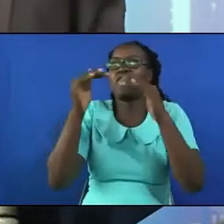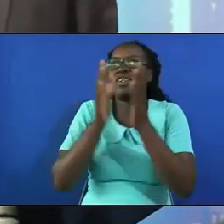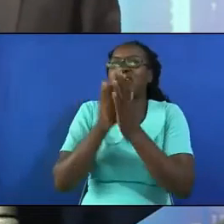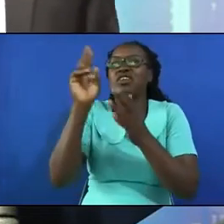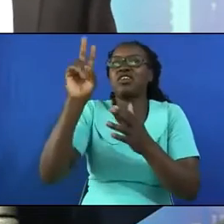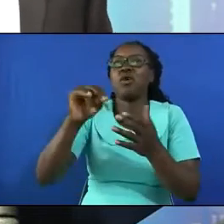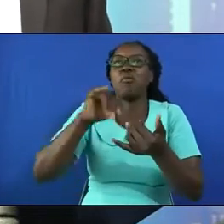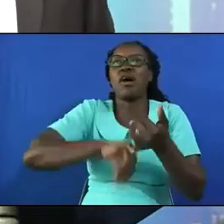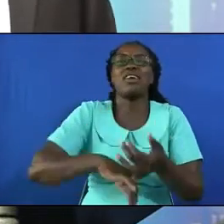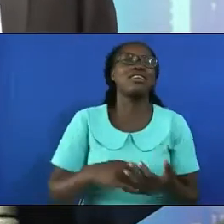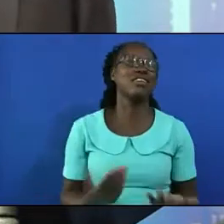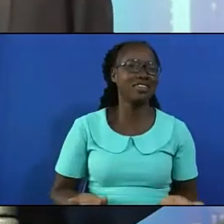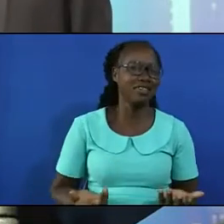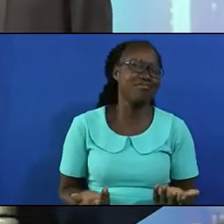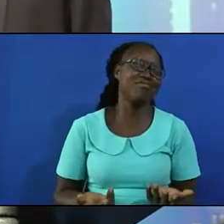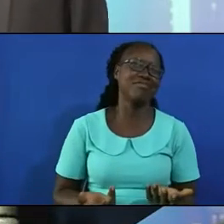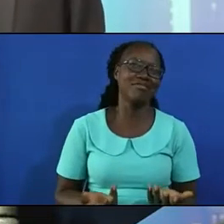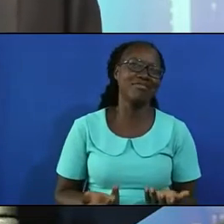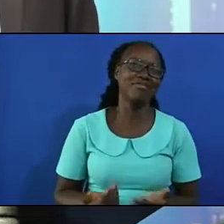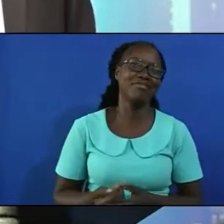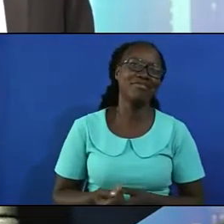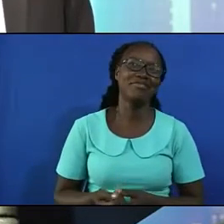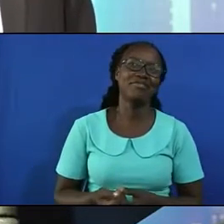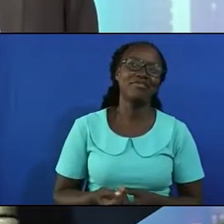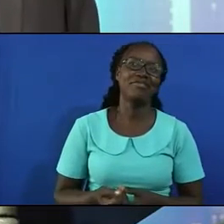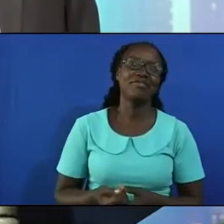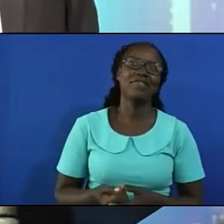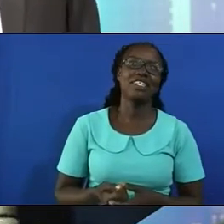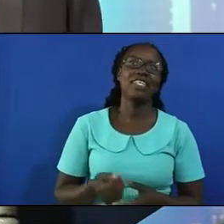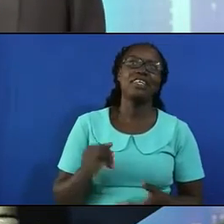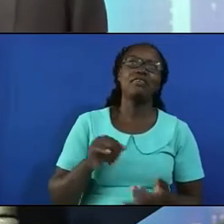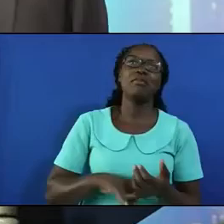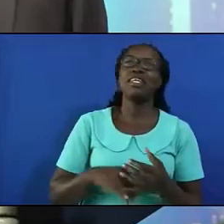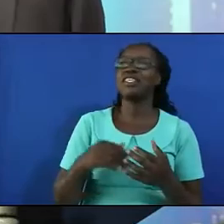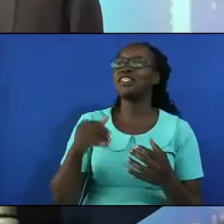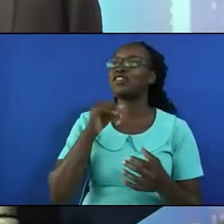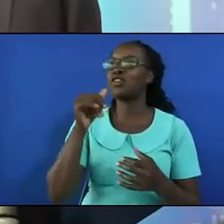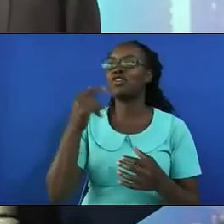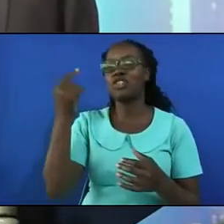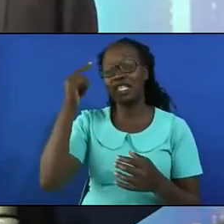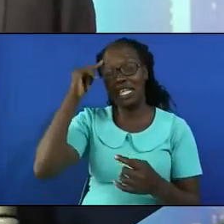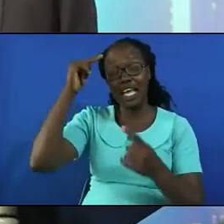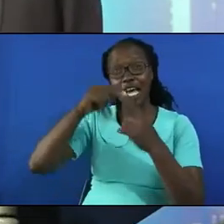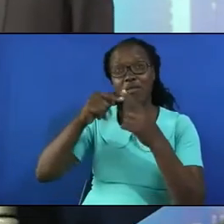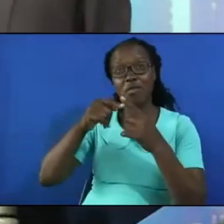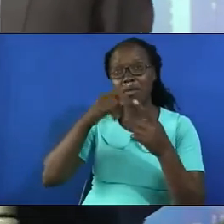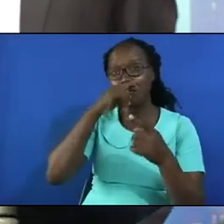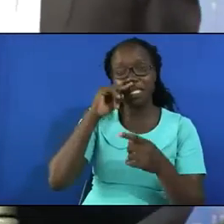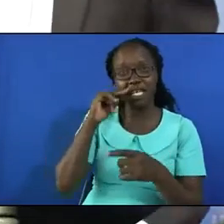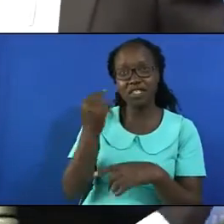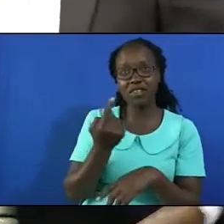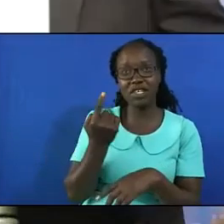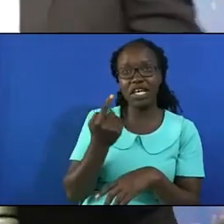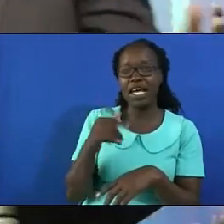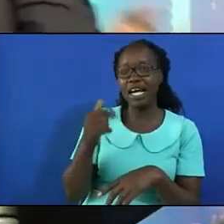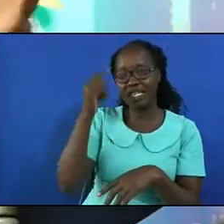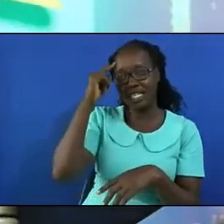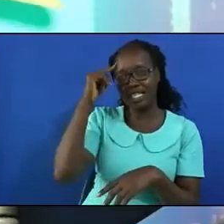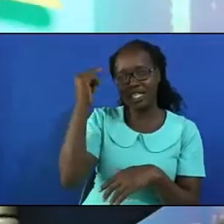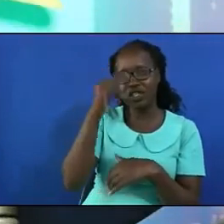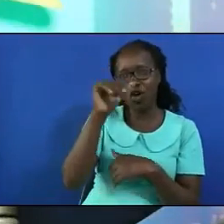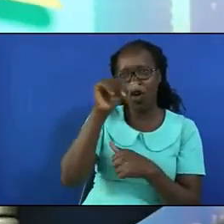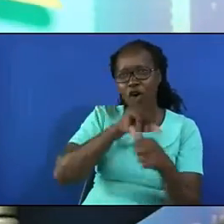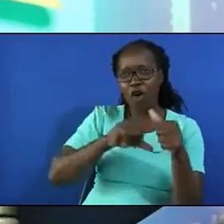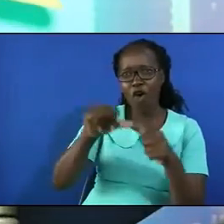is no marriage? By the way, marriage is not made of sex. Are we together? Some people think that marriage is